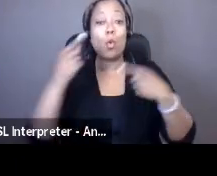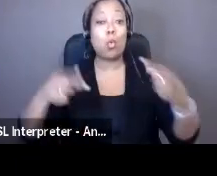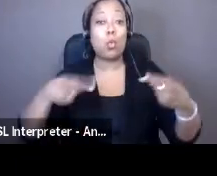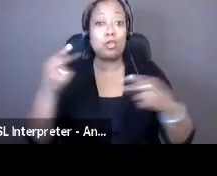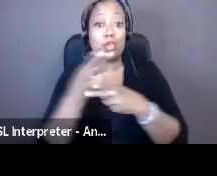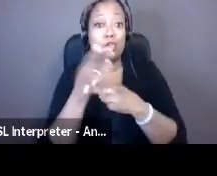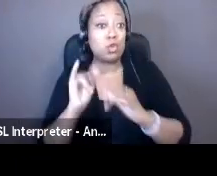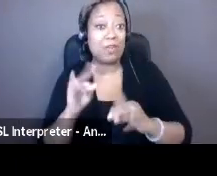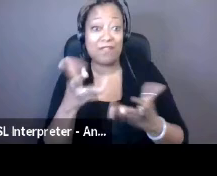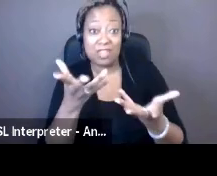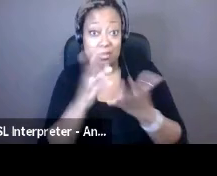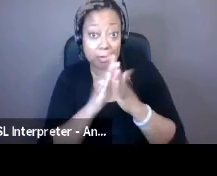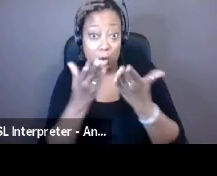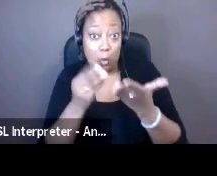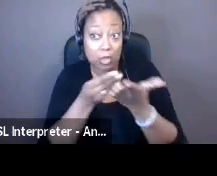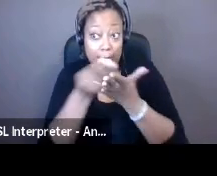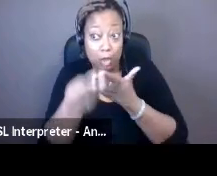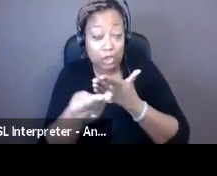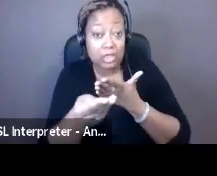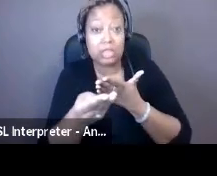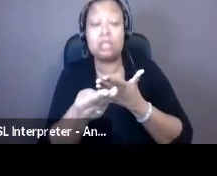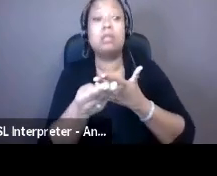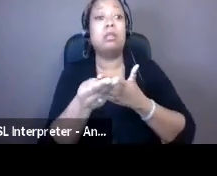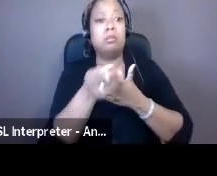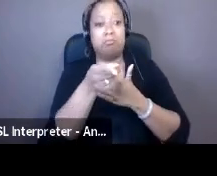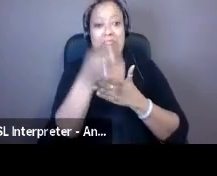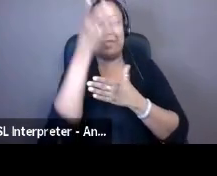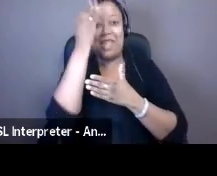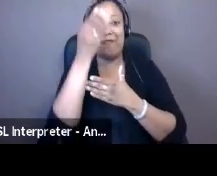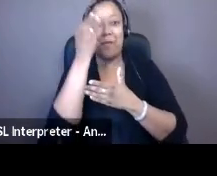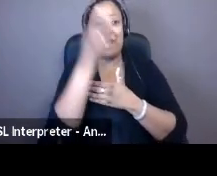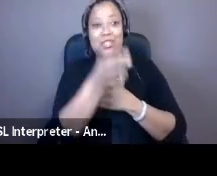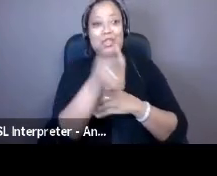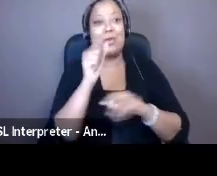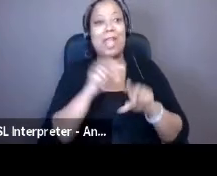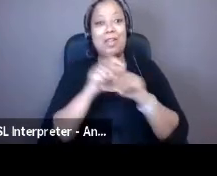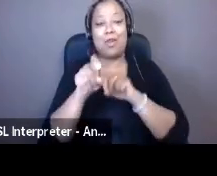in purchasing, here's the information. You can call